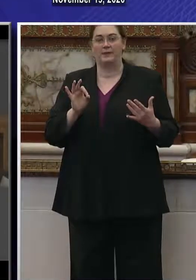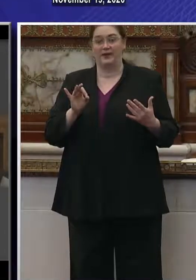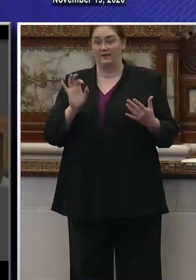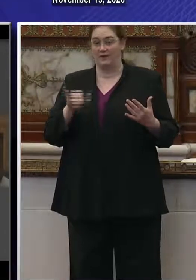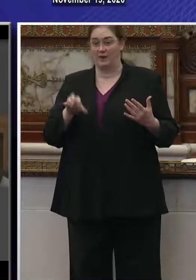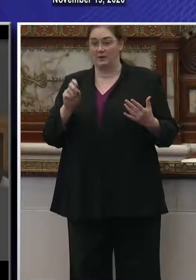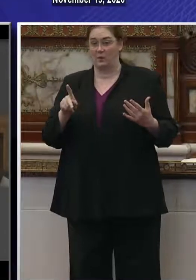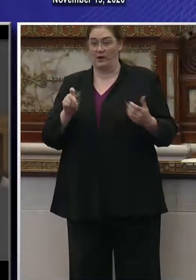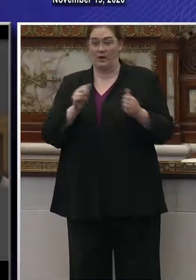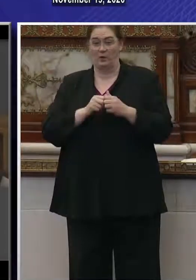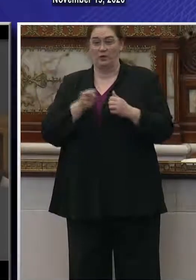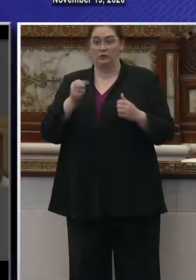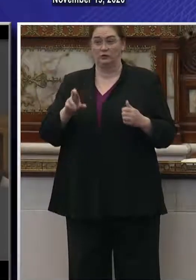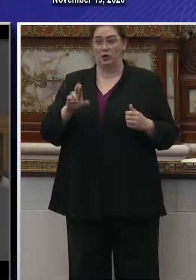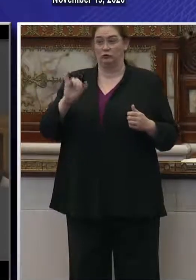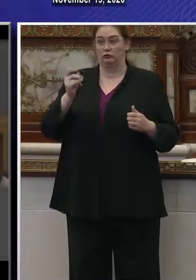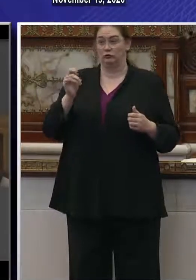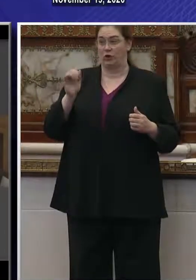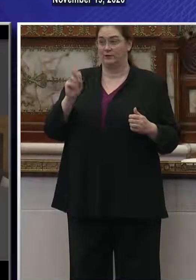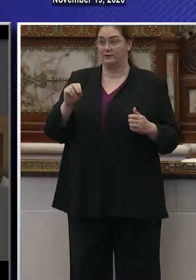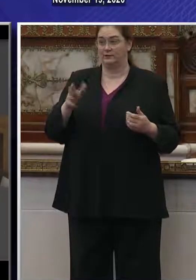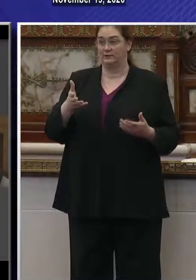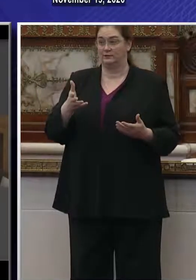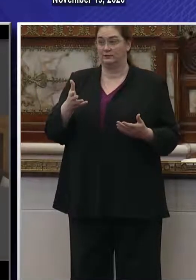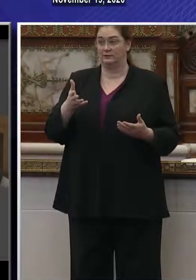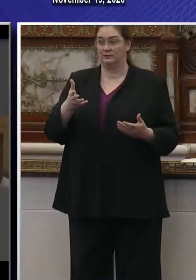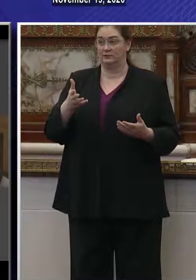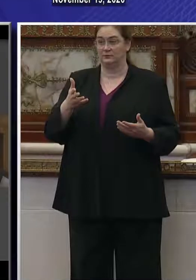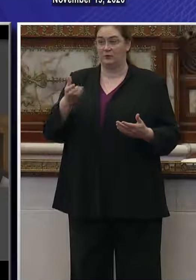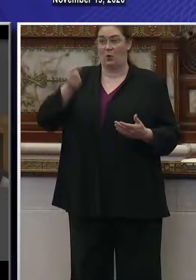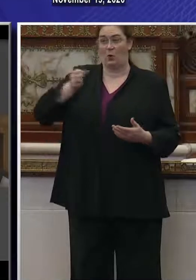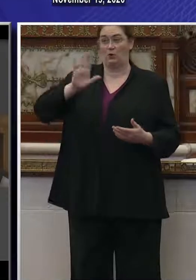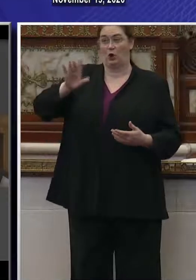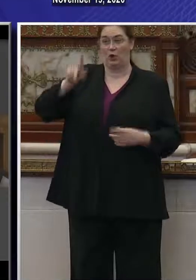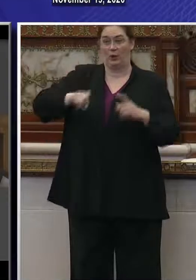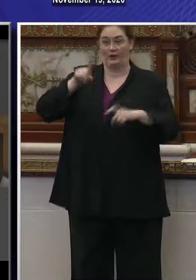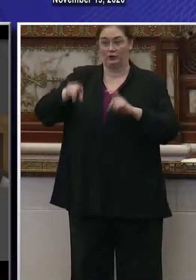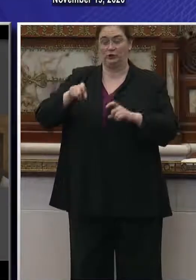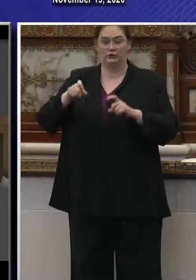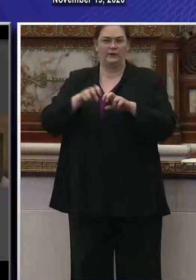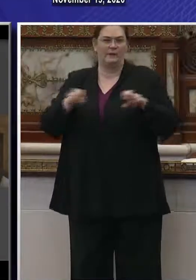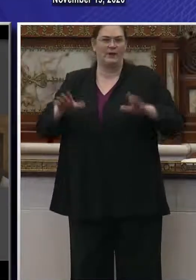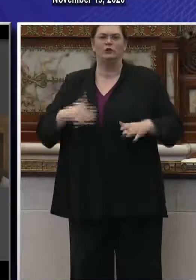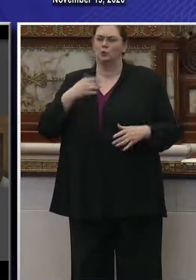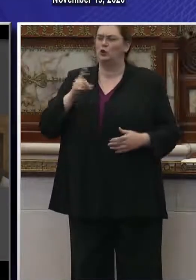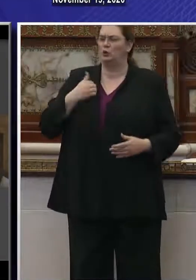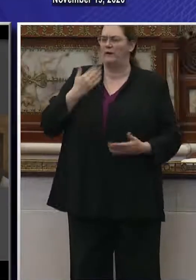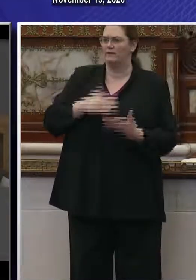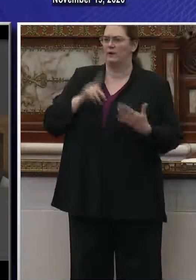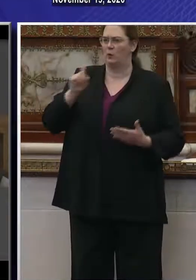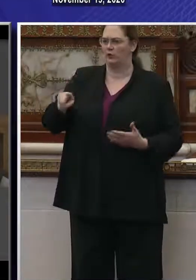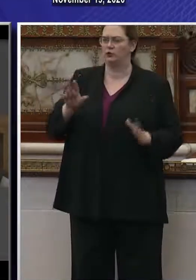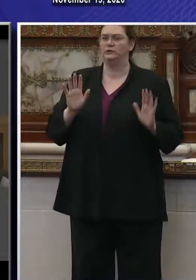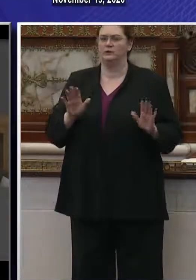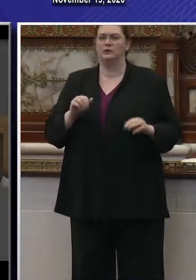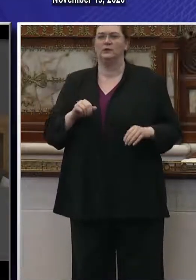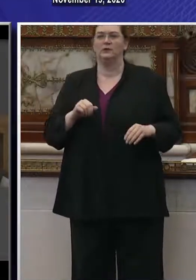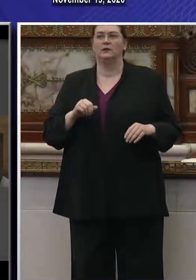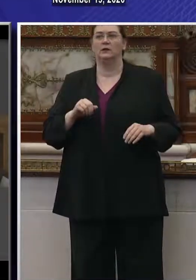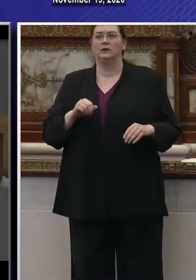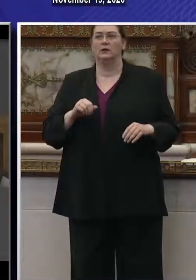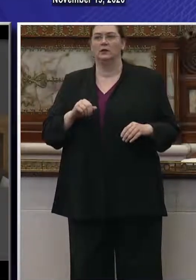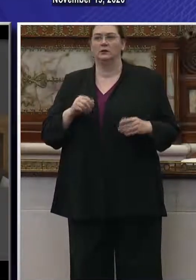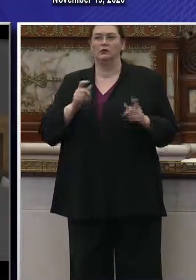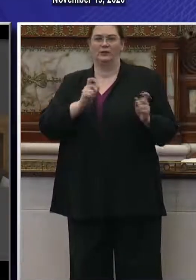that's okay with Dr. Johnson, to reserve the questions for the panels, which I do have questions. Sure.